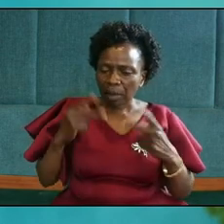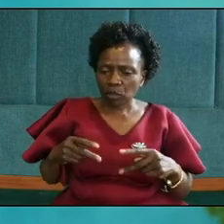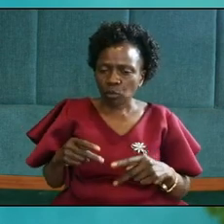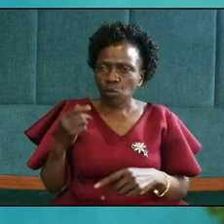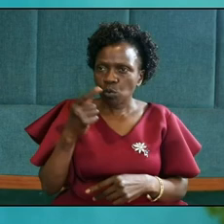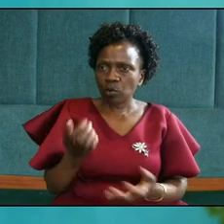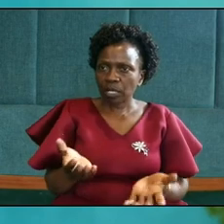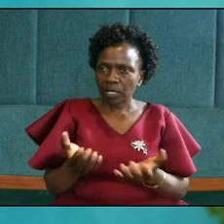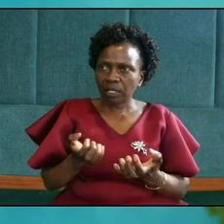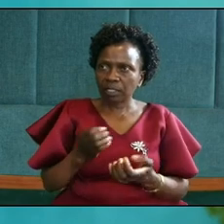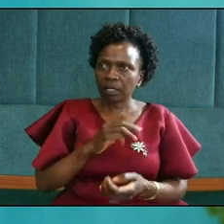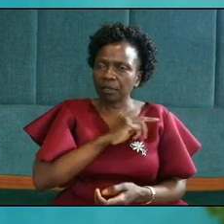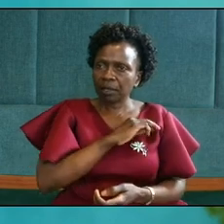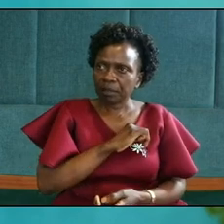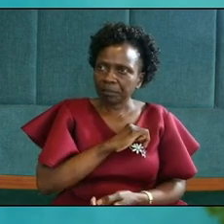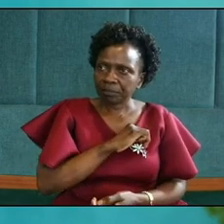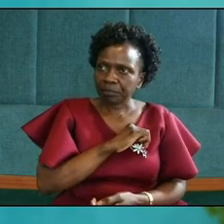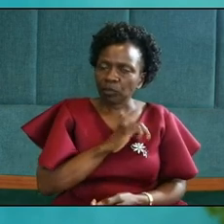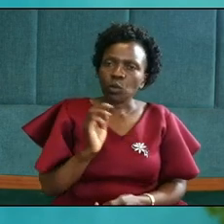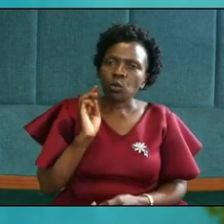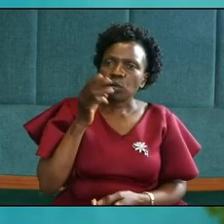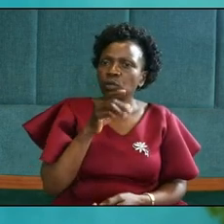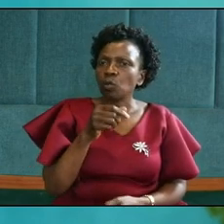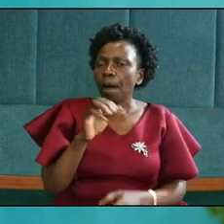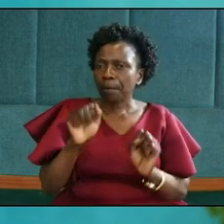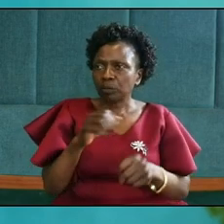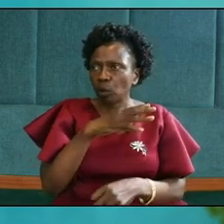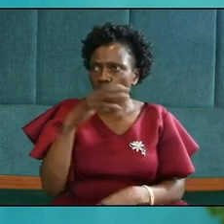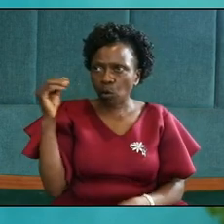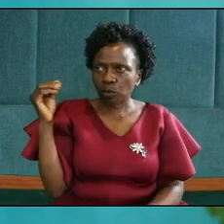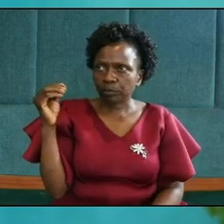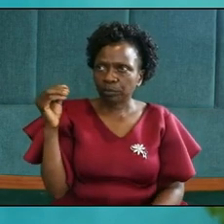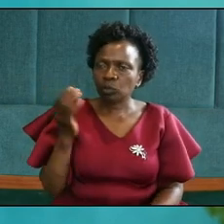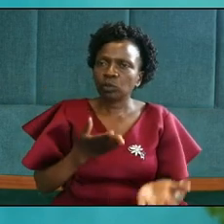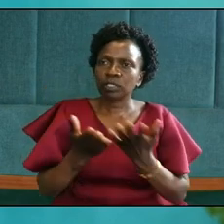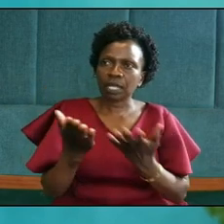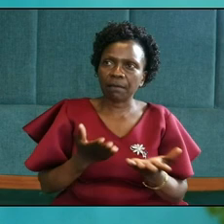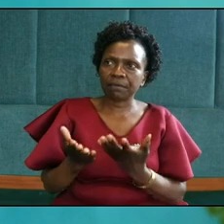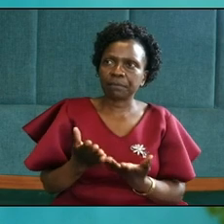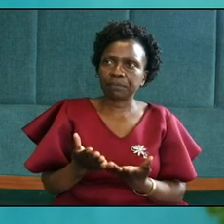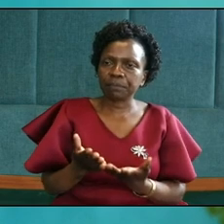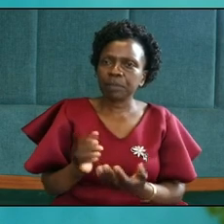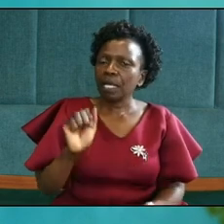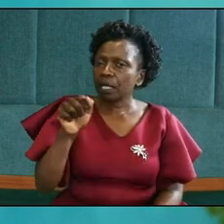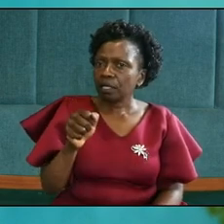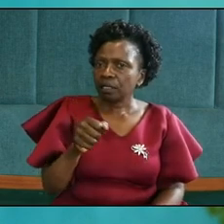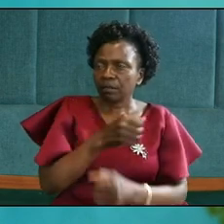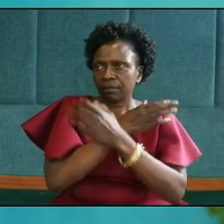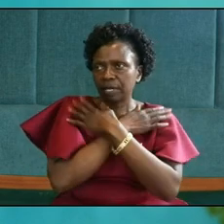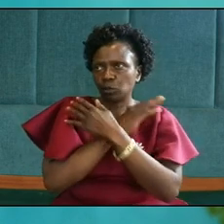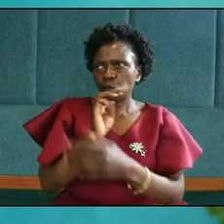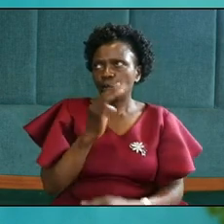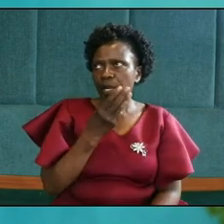you go? Will you go? Christ, in the person of suffering people, recognizes your sympathy. Yes, my dear friends,